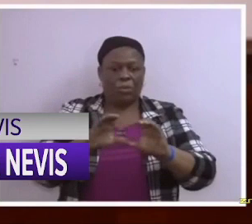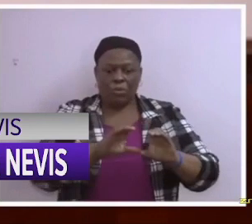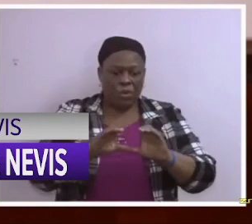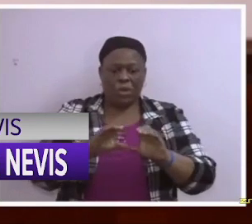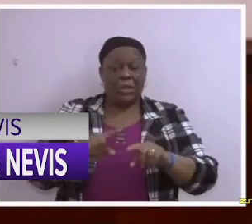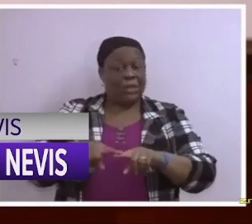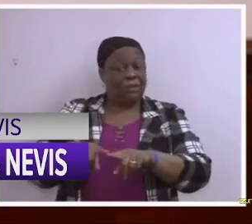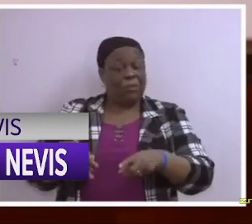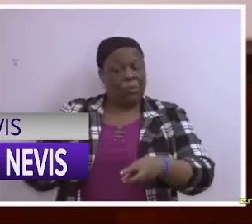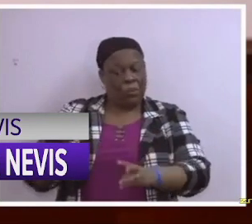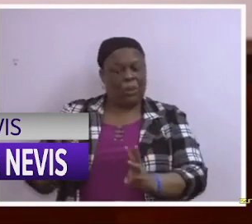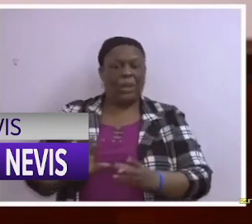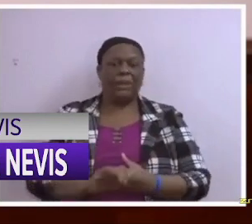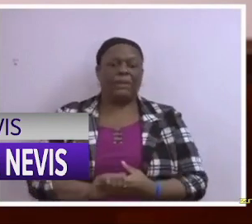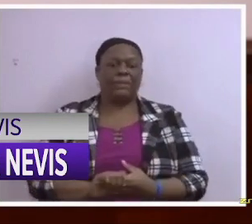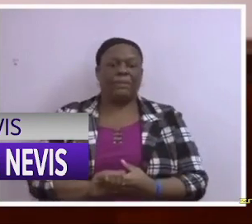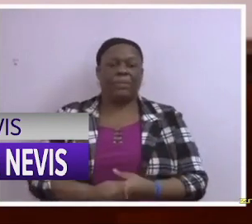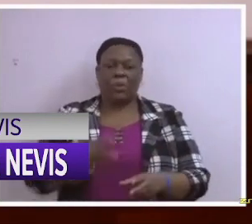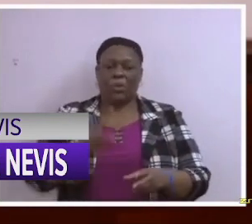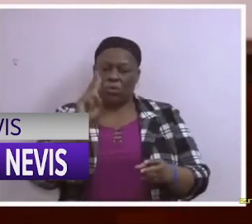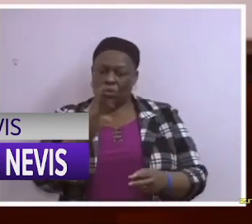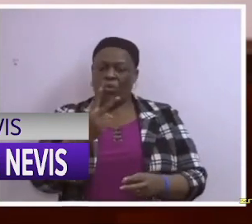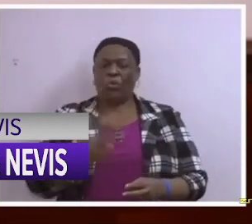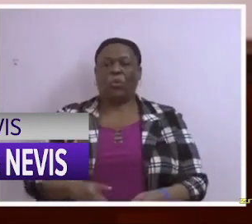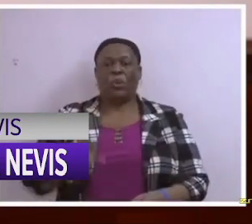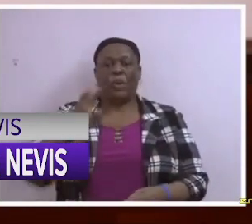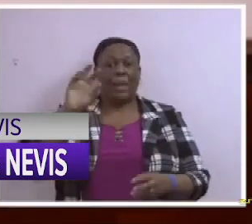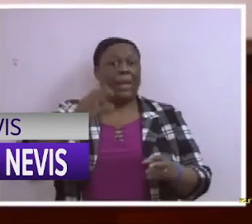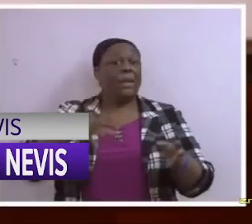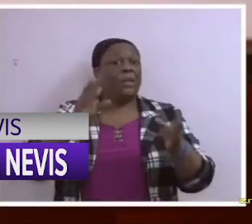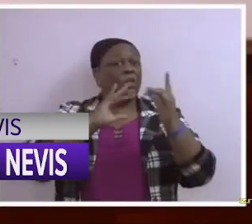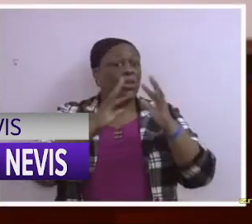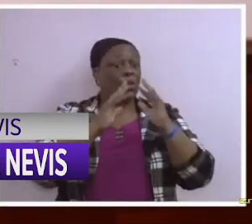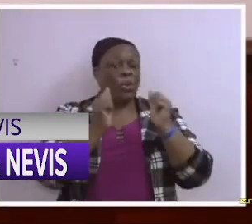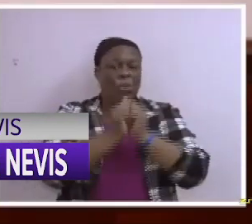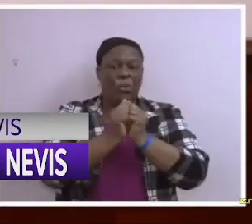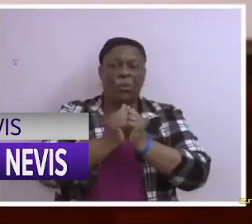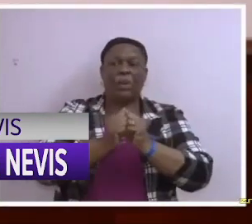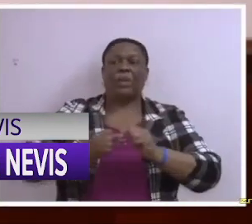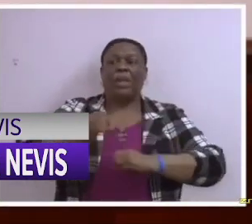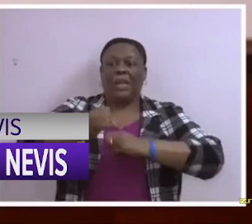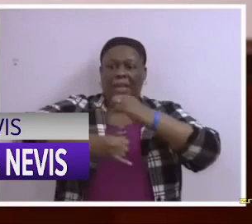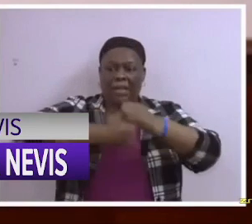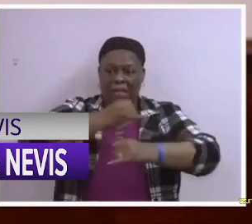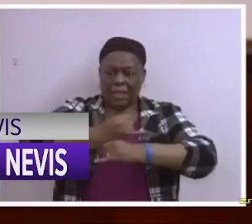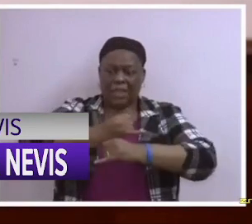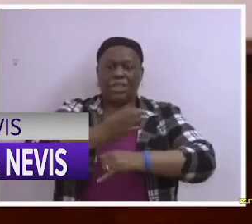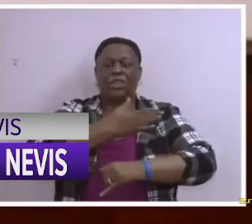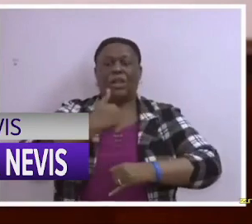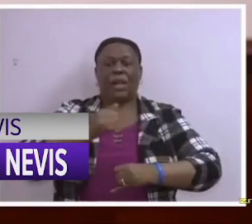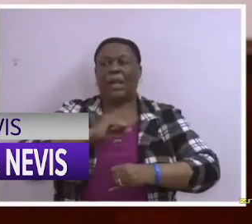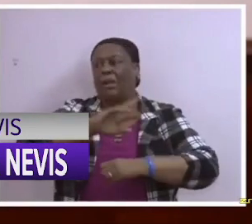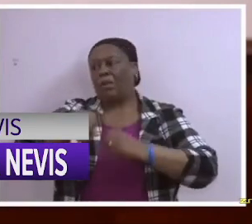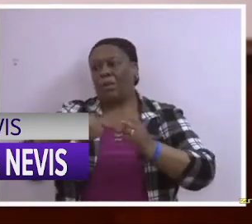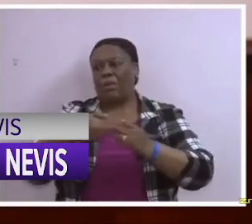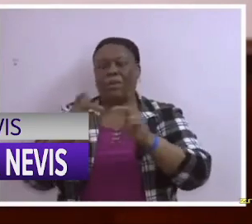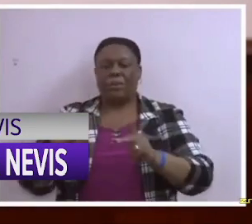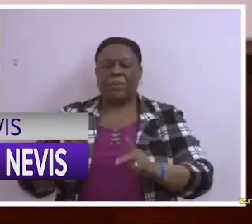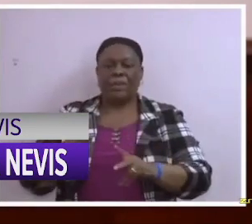Further engagement of regional and international security experts to work along with our forces.